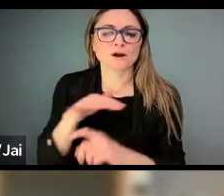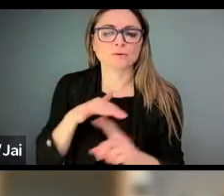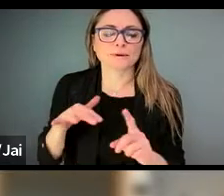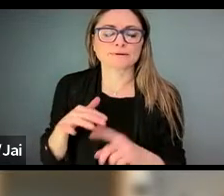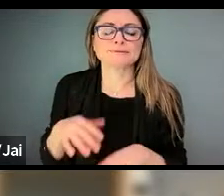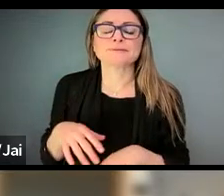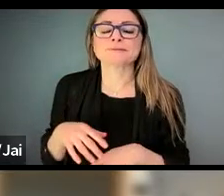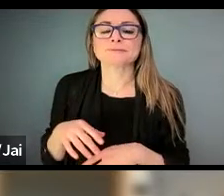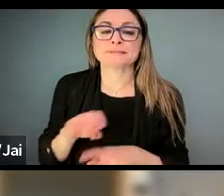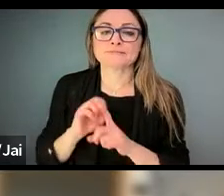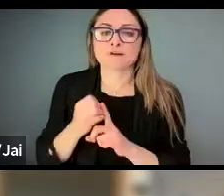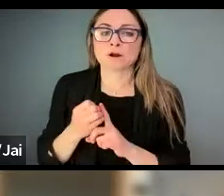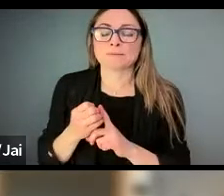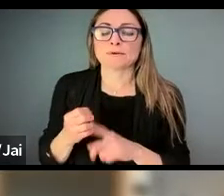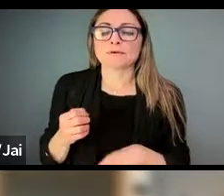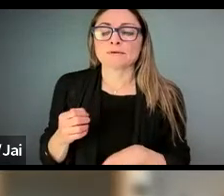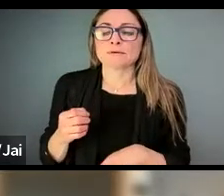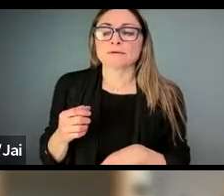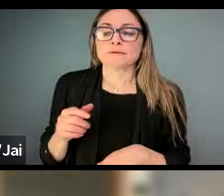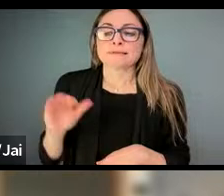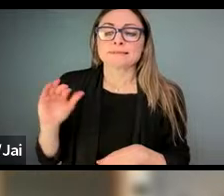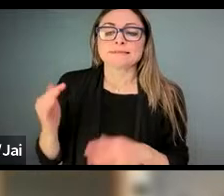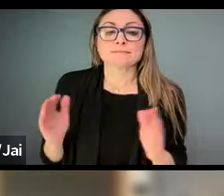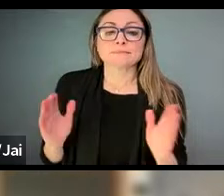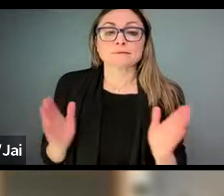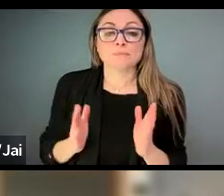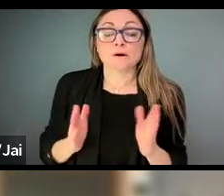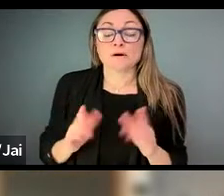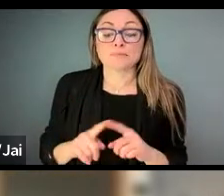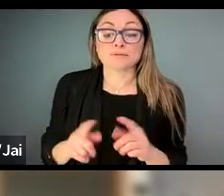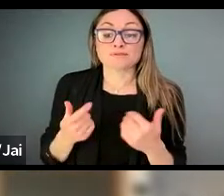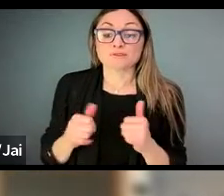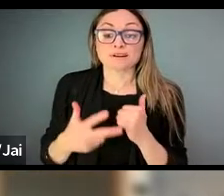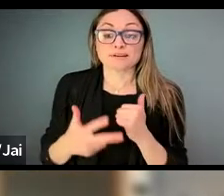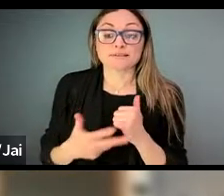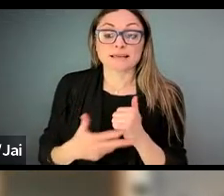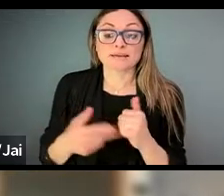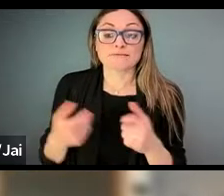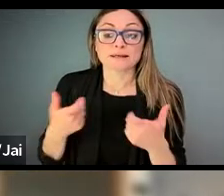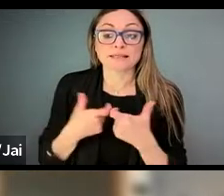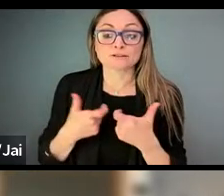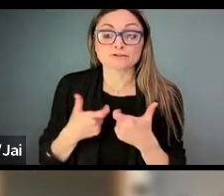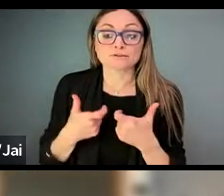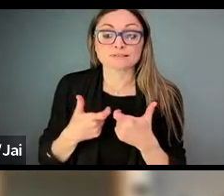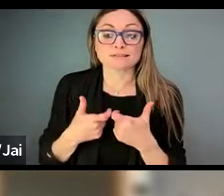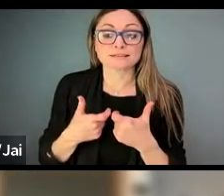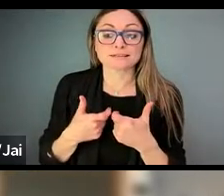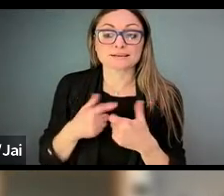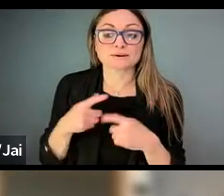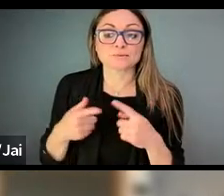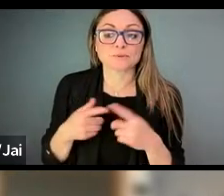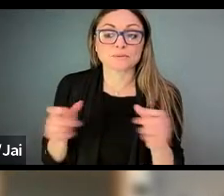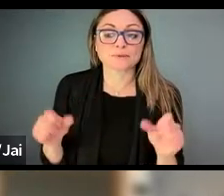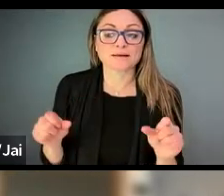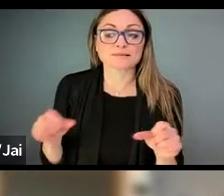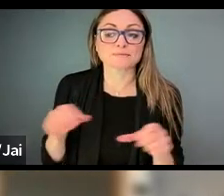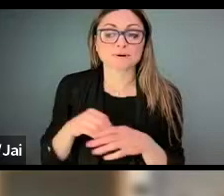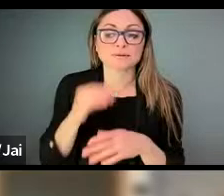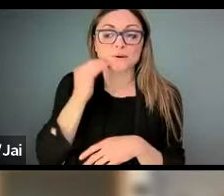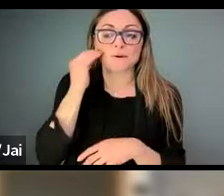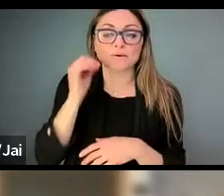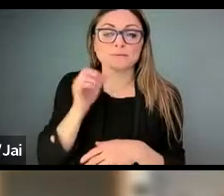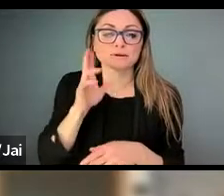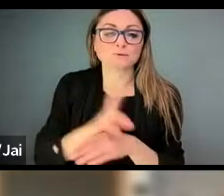on just seems small, but just trying to save electricity when we can around the home, not using as